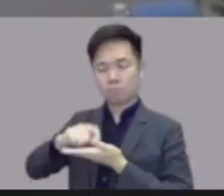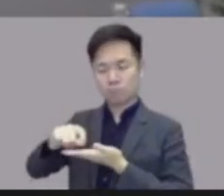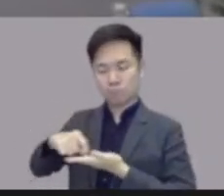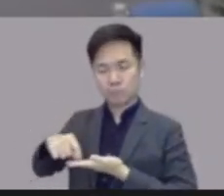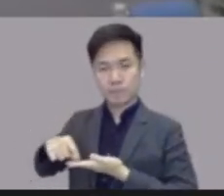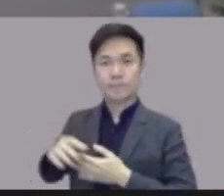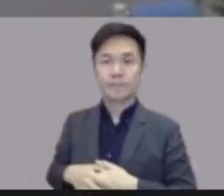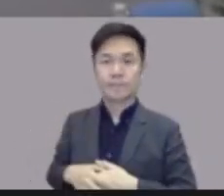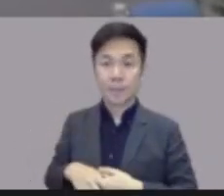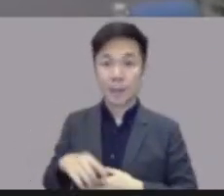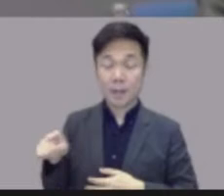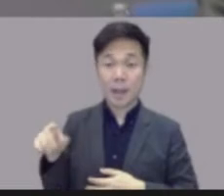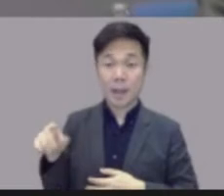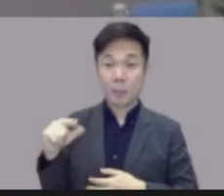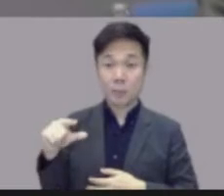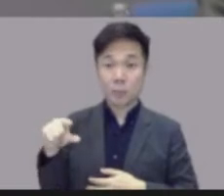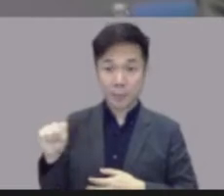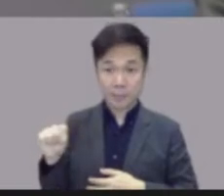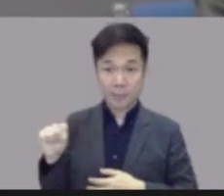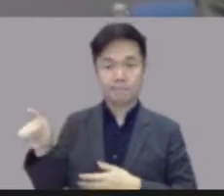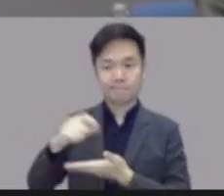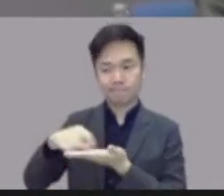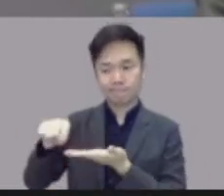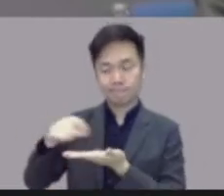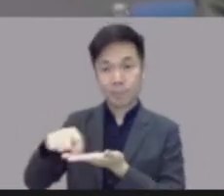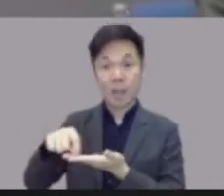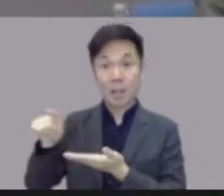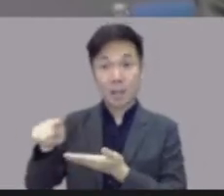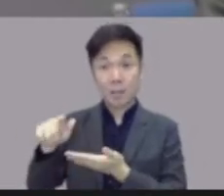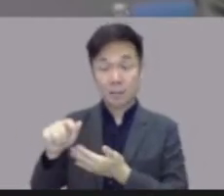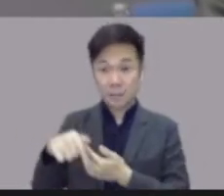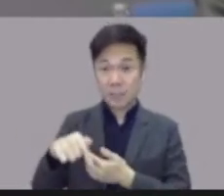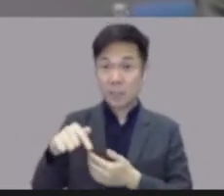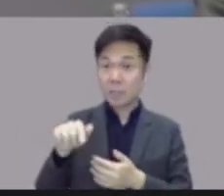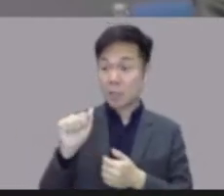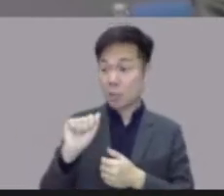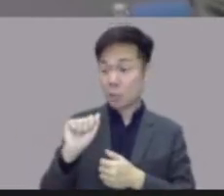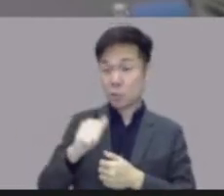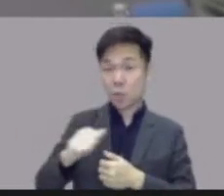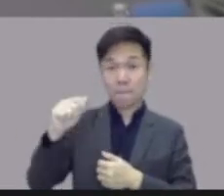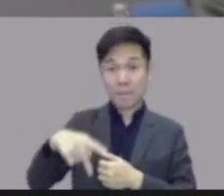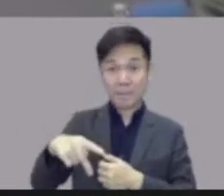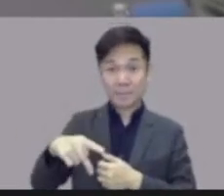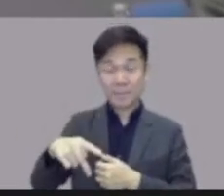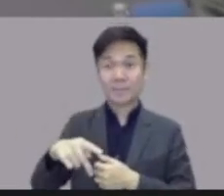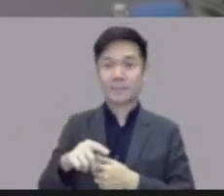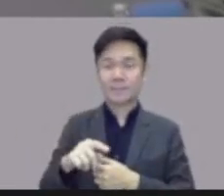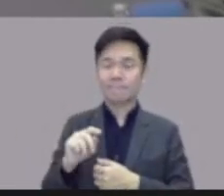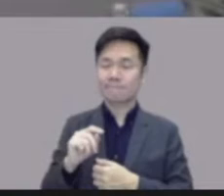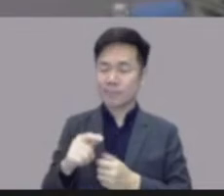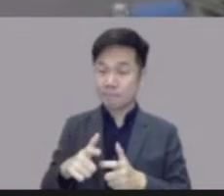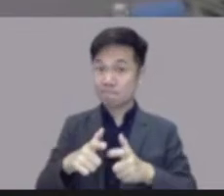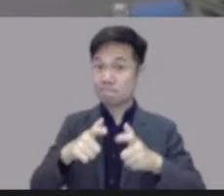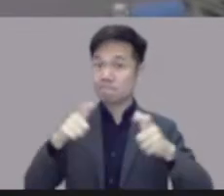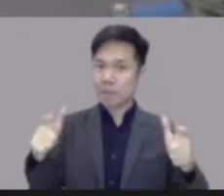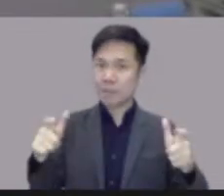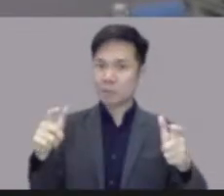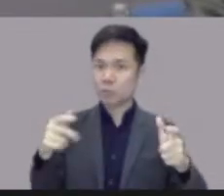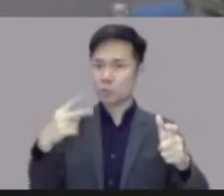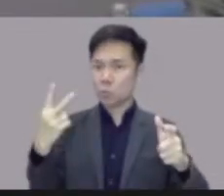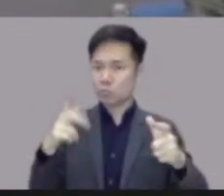report energy and the Pacific is the second largest region in the number of the published abar Arts by June 2021